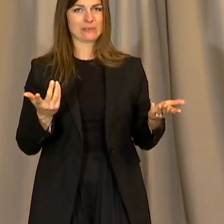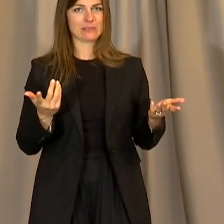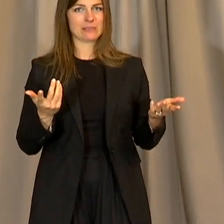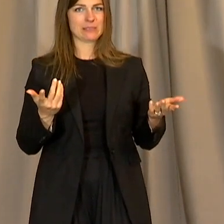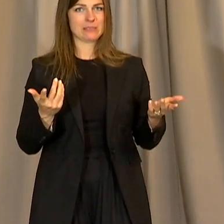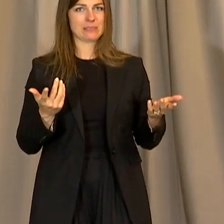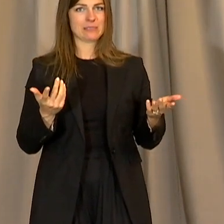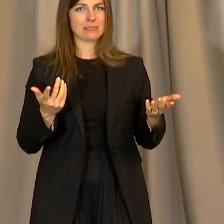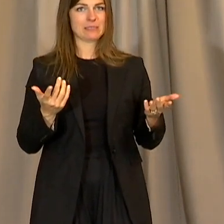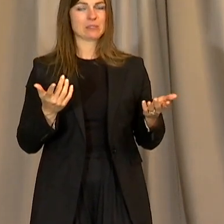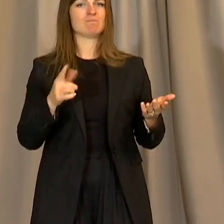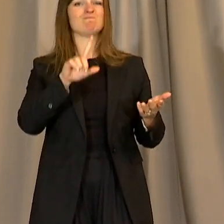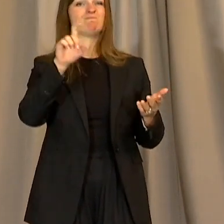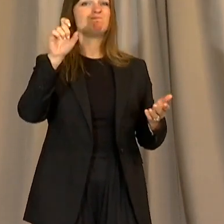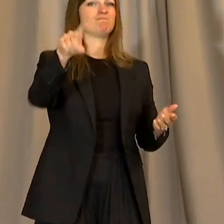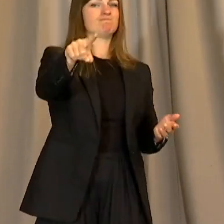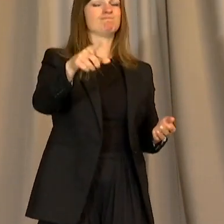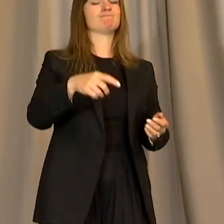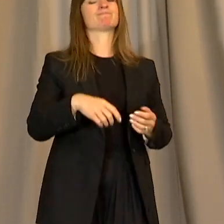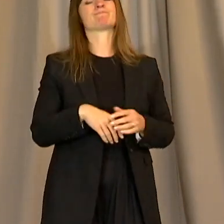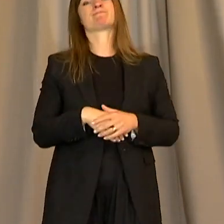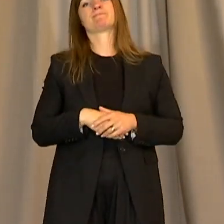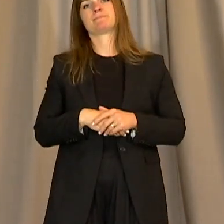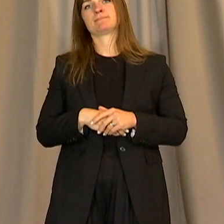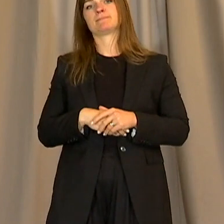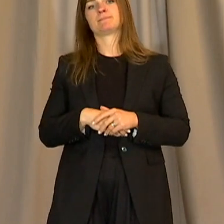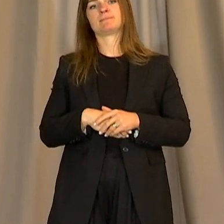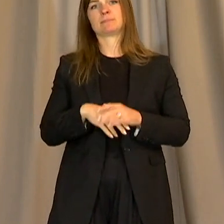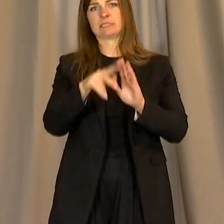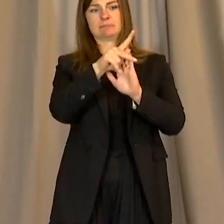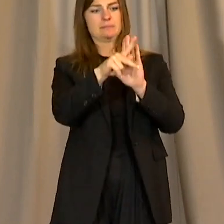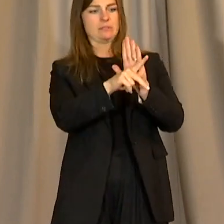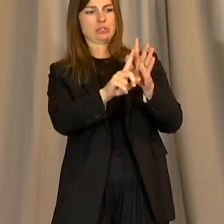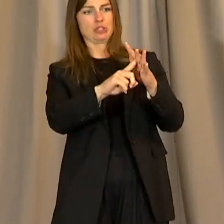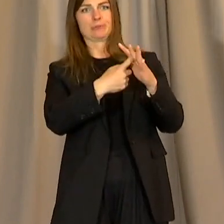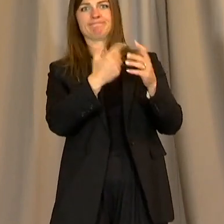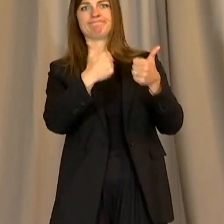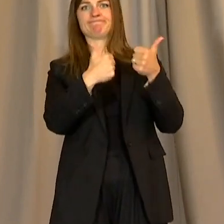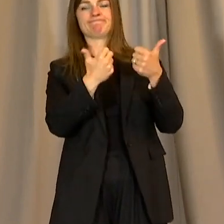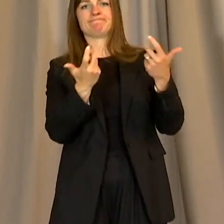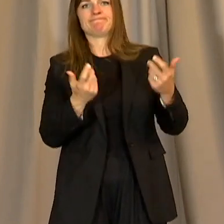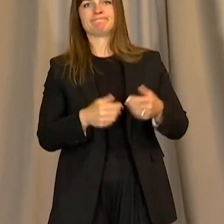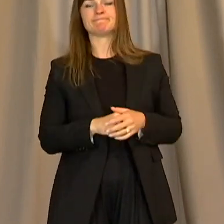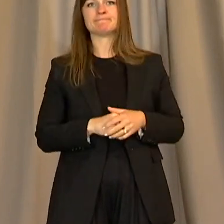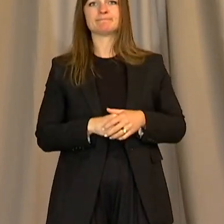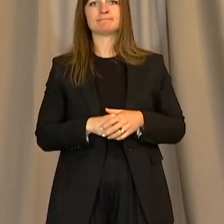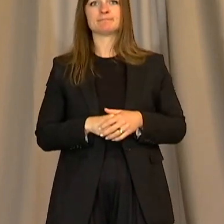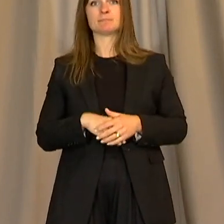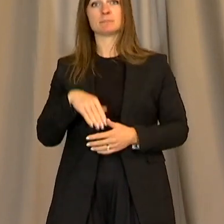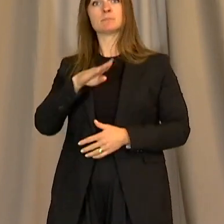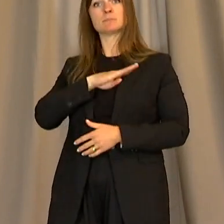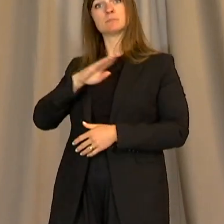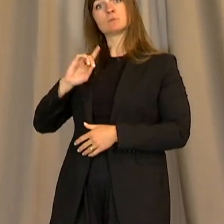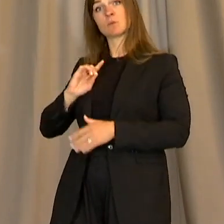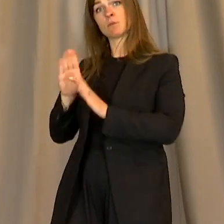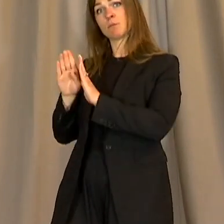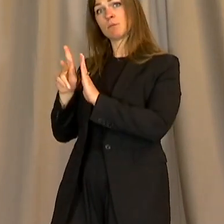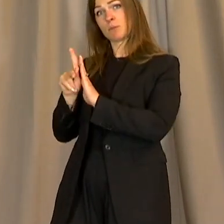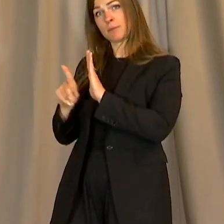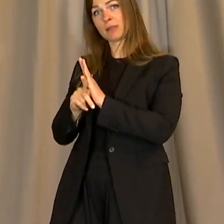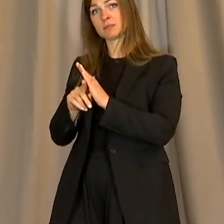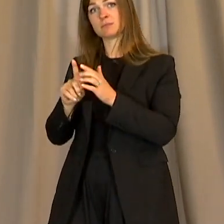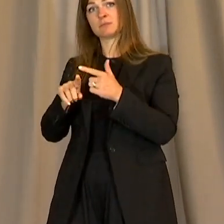I'm curious which policy we should start with, because we have our board policy, we have like our